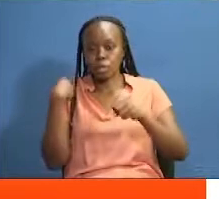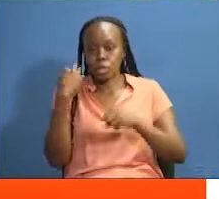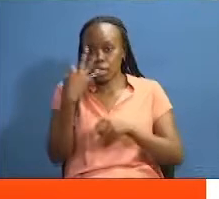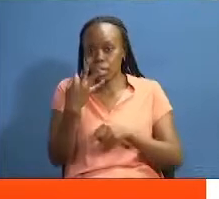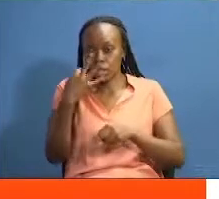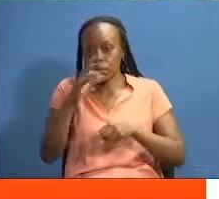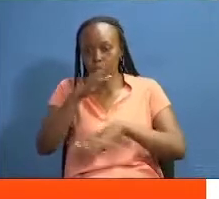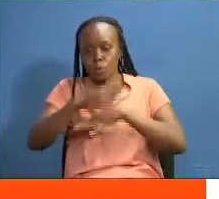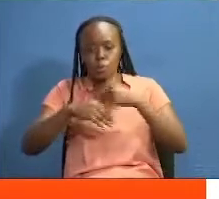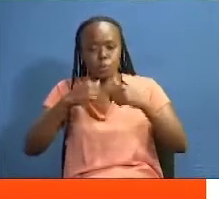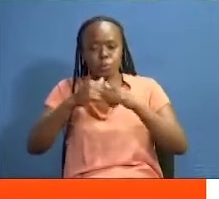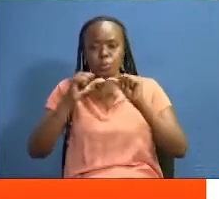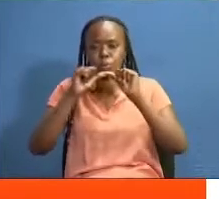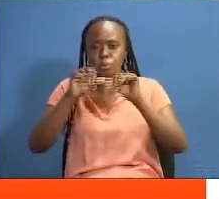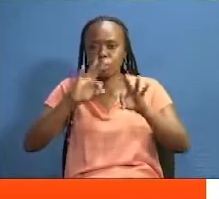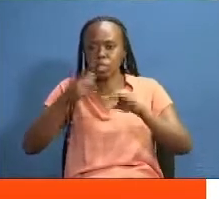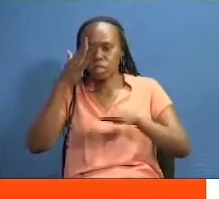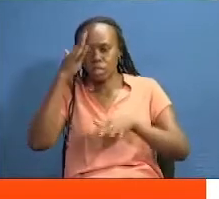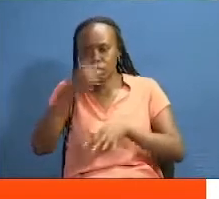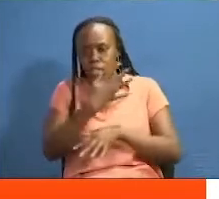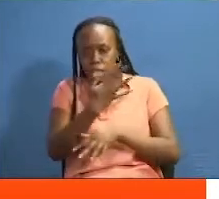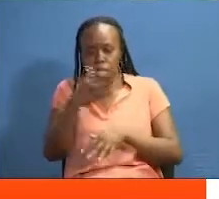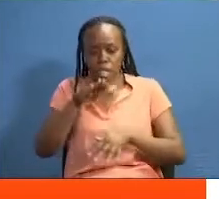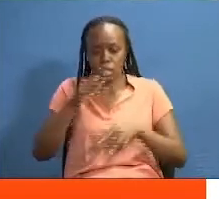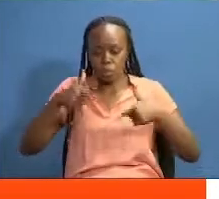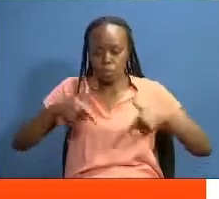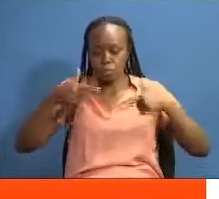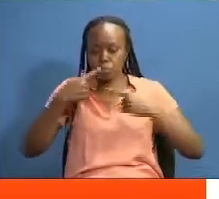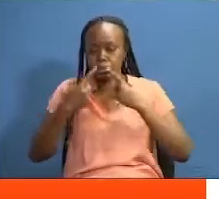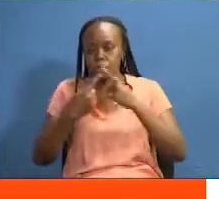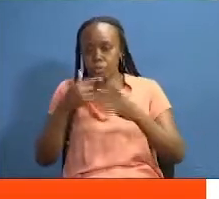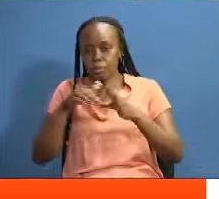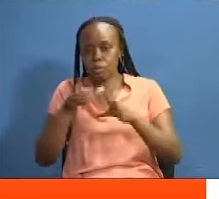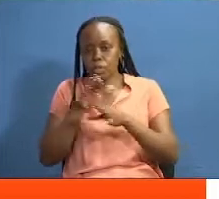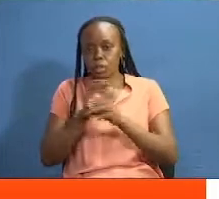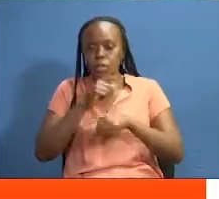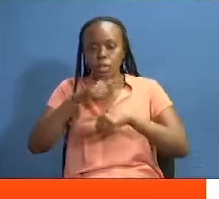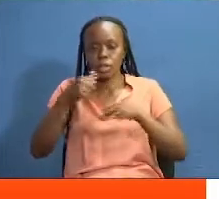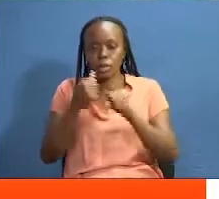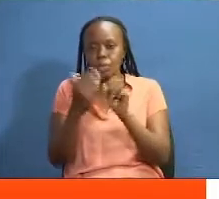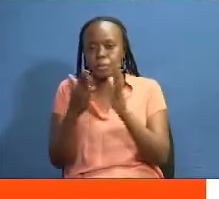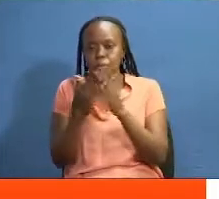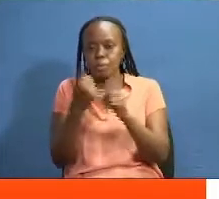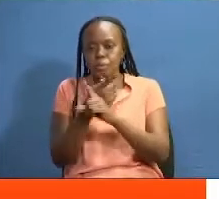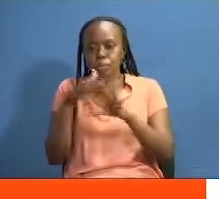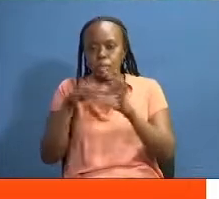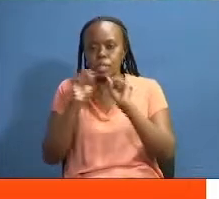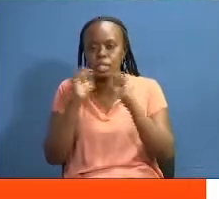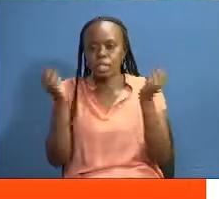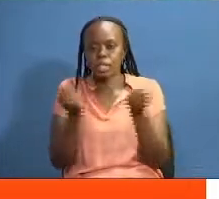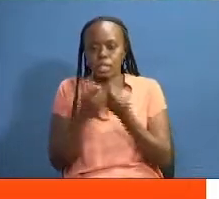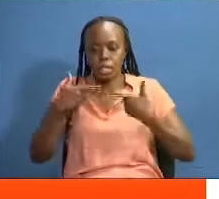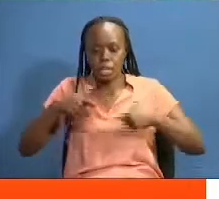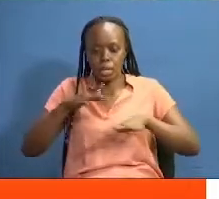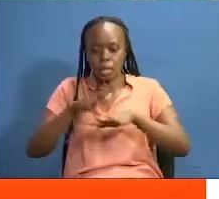3, potential. If you recognize these things in your life, I'm telling you, you are going to make a huge difference in the society. And let